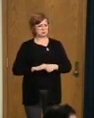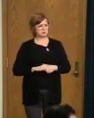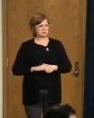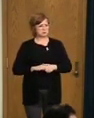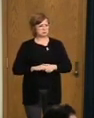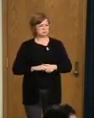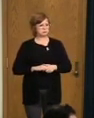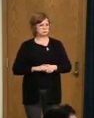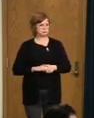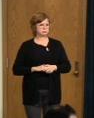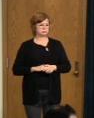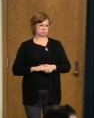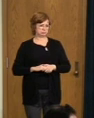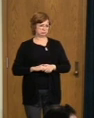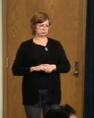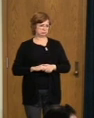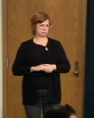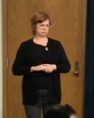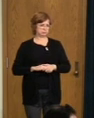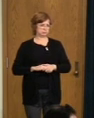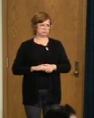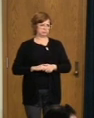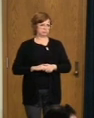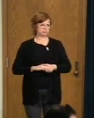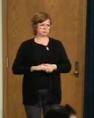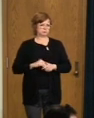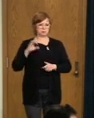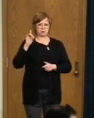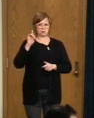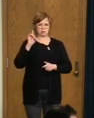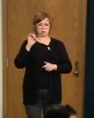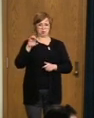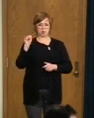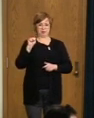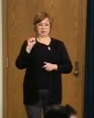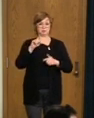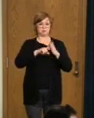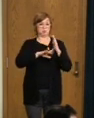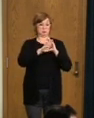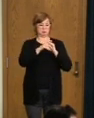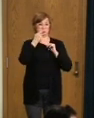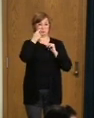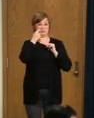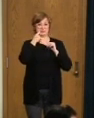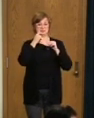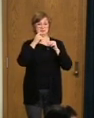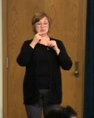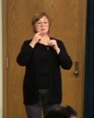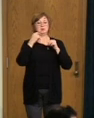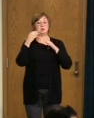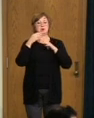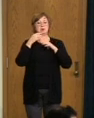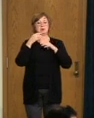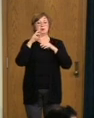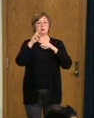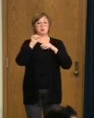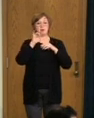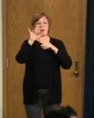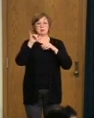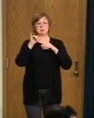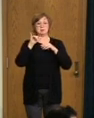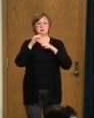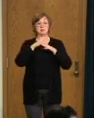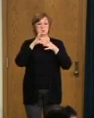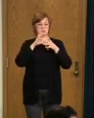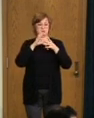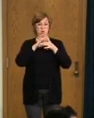In response to the Premier's comments, Dr. Shahab, what were your thoughts on the comments made over the weekend at the rally? Well, I